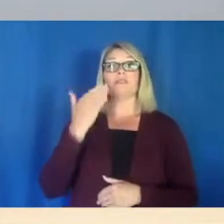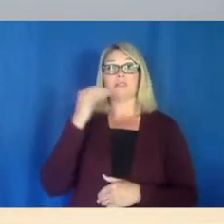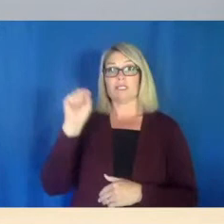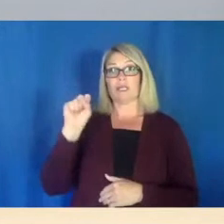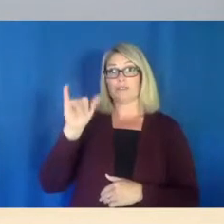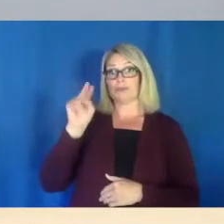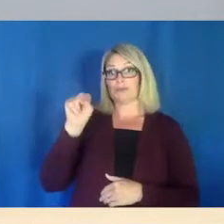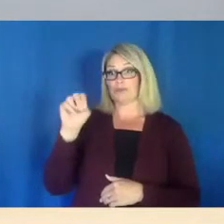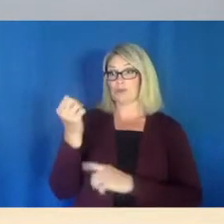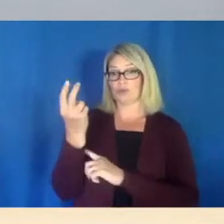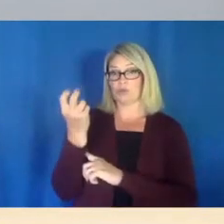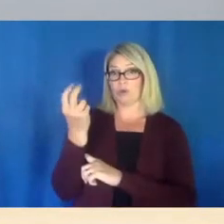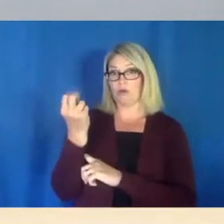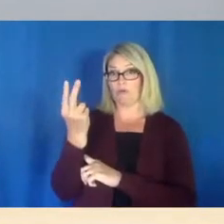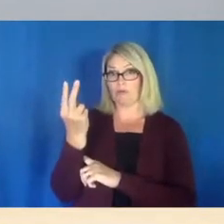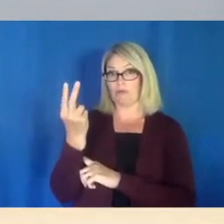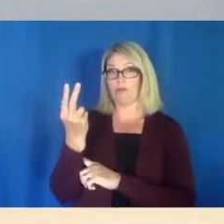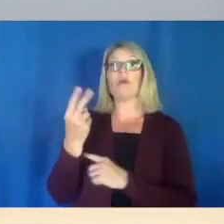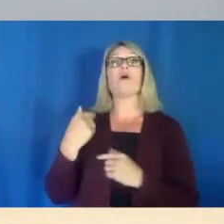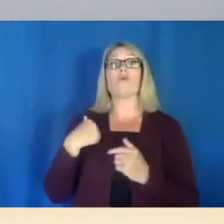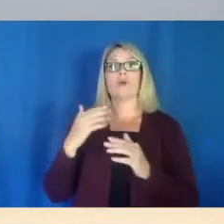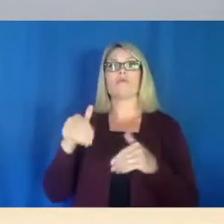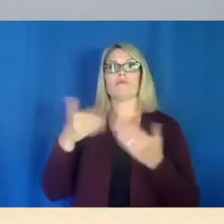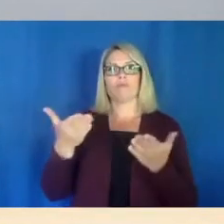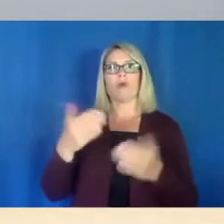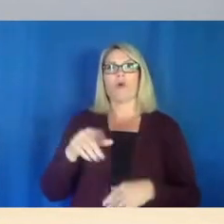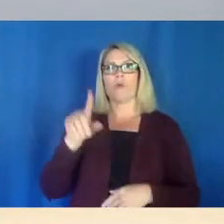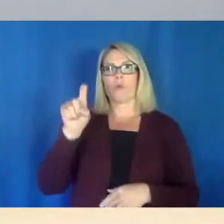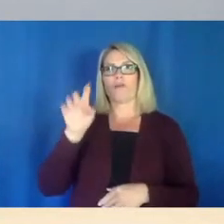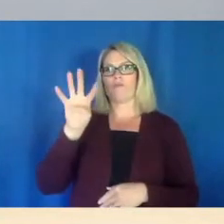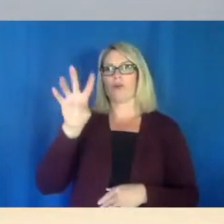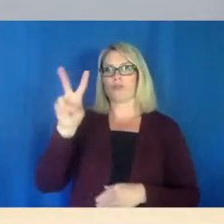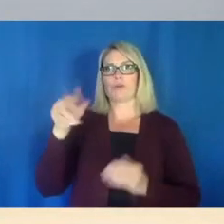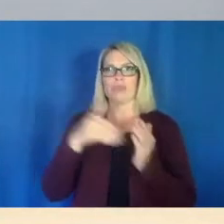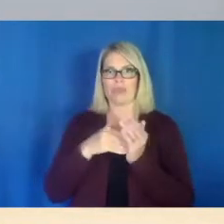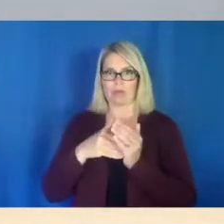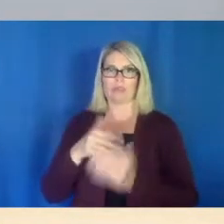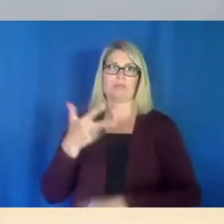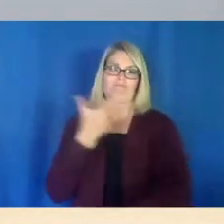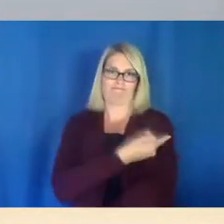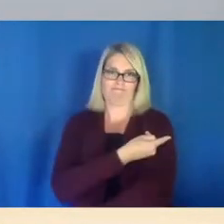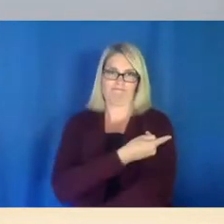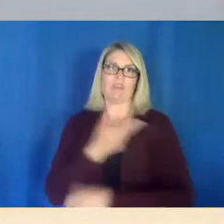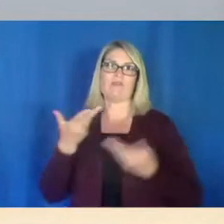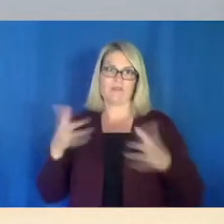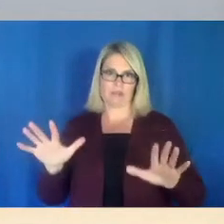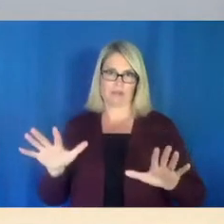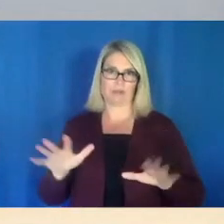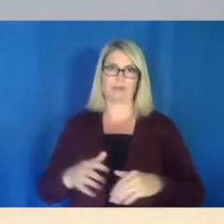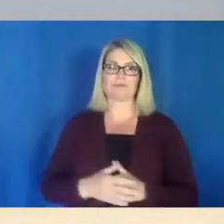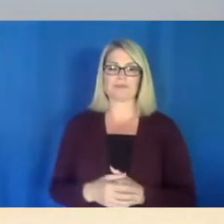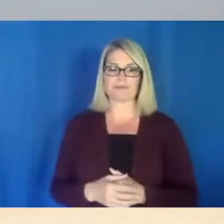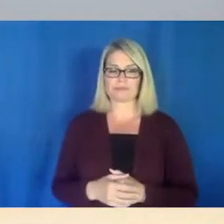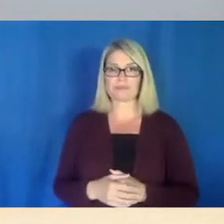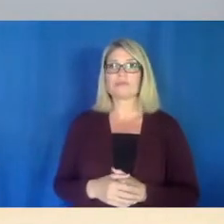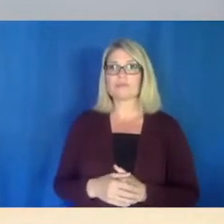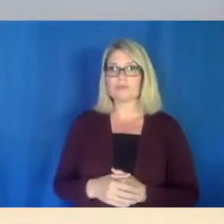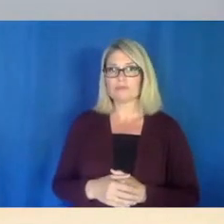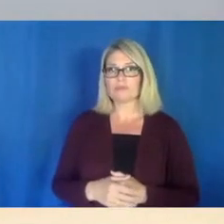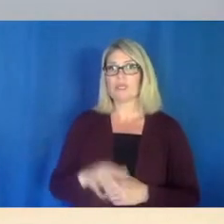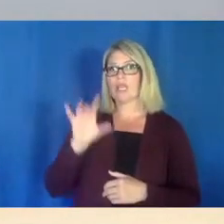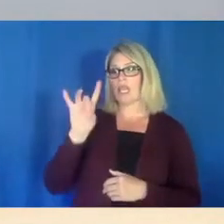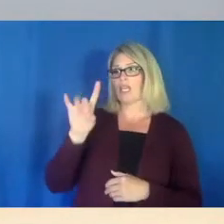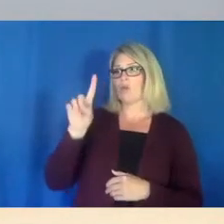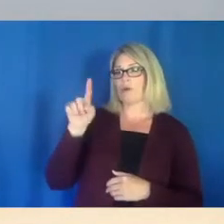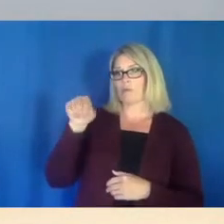have delivered over 142,000 doses of vaccine here in PEI, and 81.4%